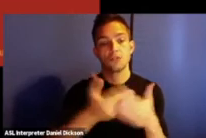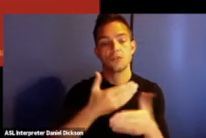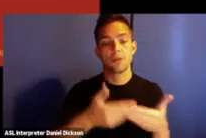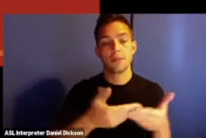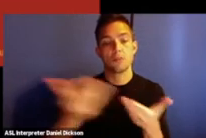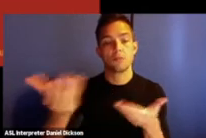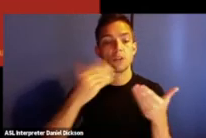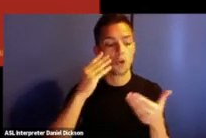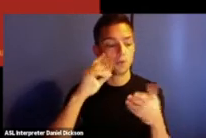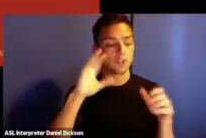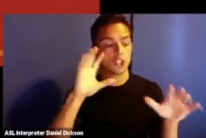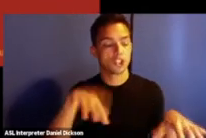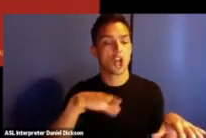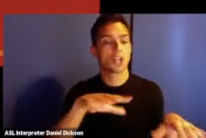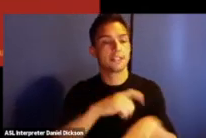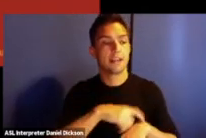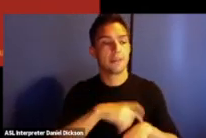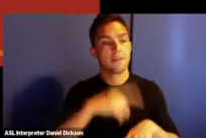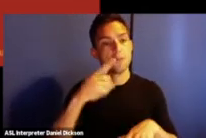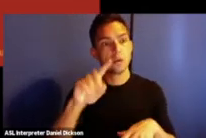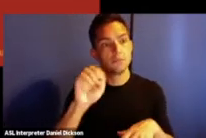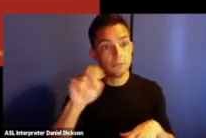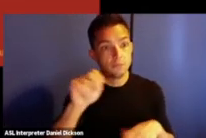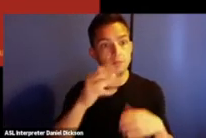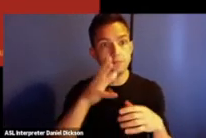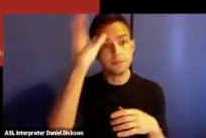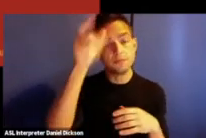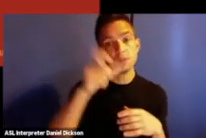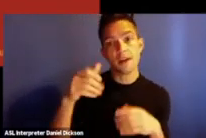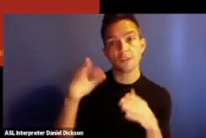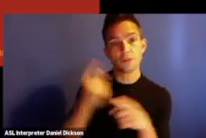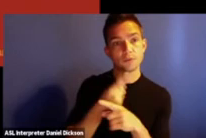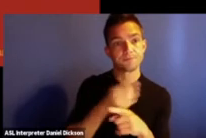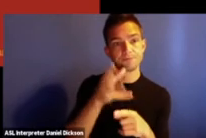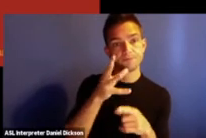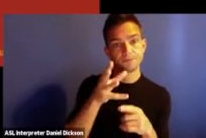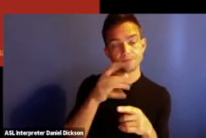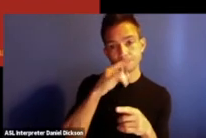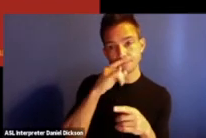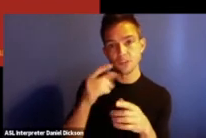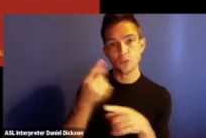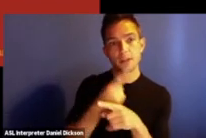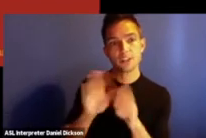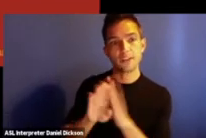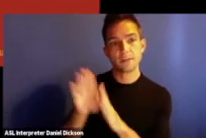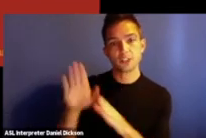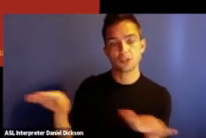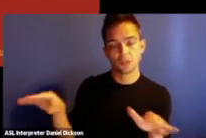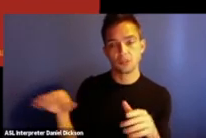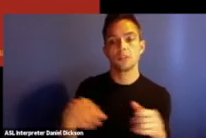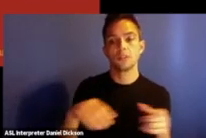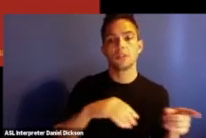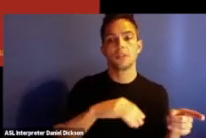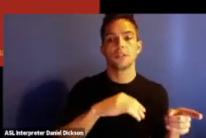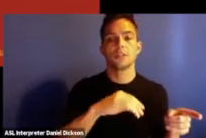home, it's a shocking time for even a parent of a typically developing child. But that's especially true for families who know that